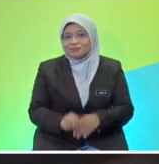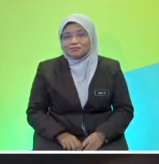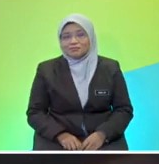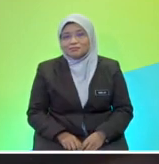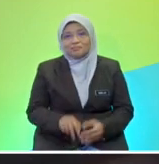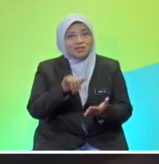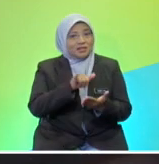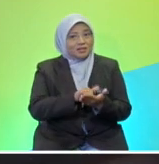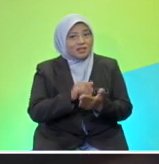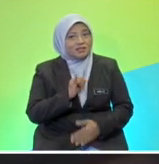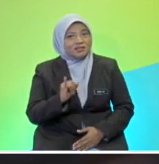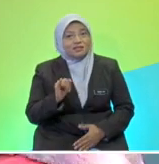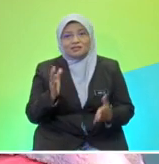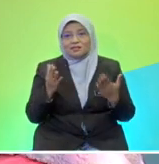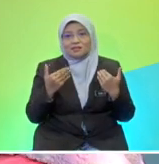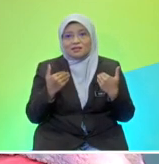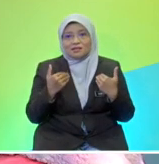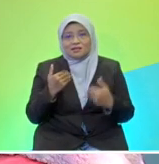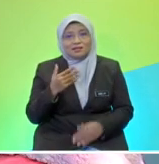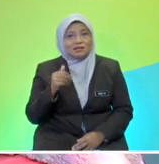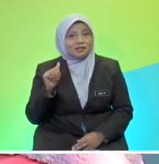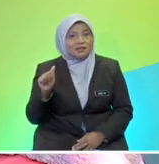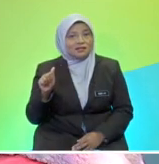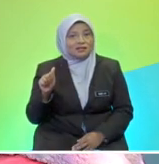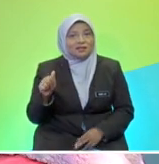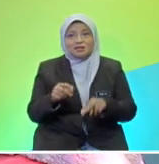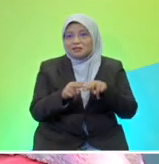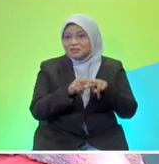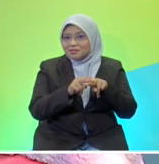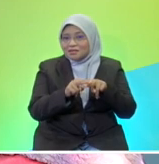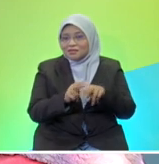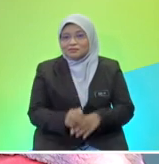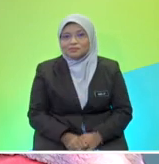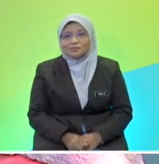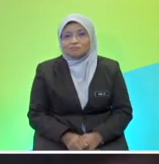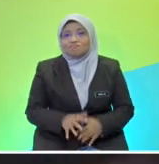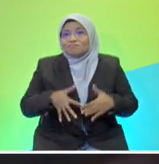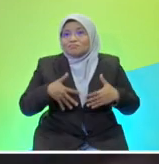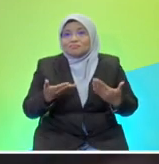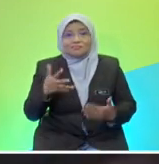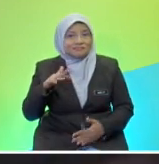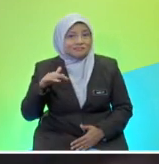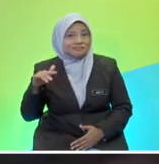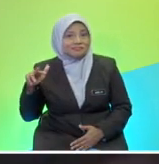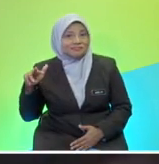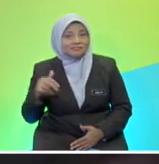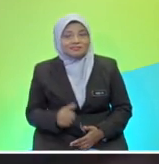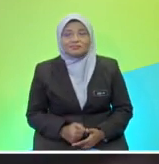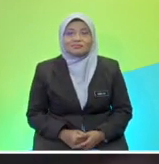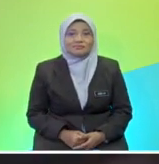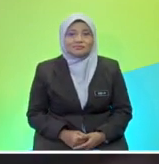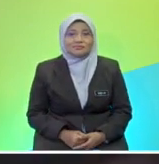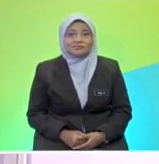is a train. This is a train. Yes. Do you know how to spell train? Let me try. Okay.